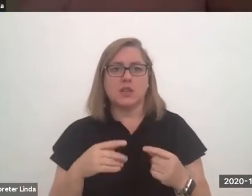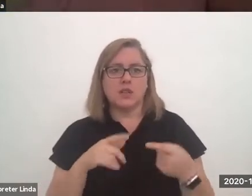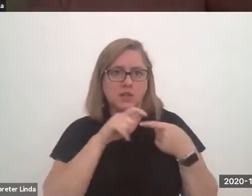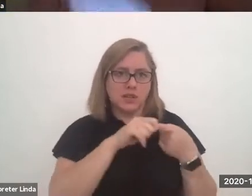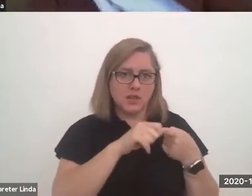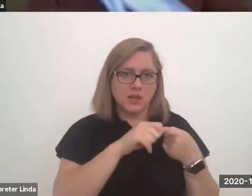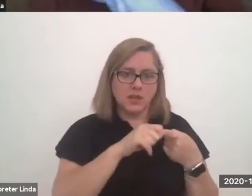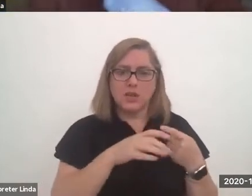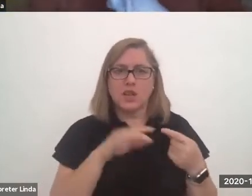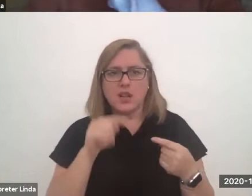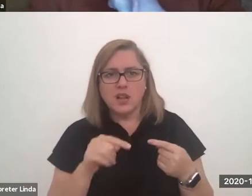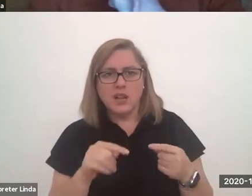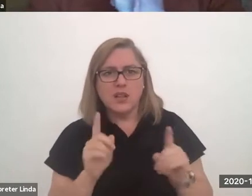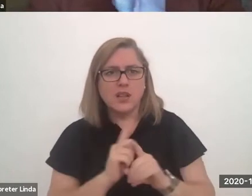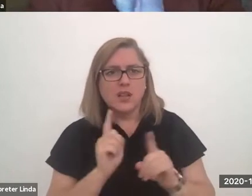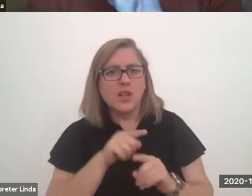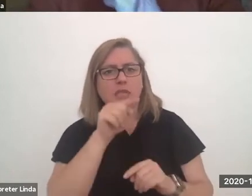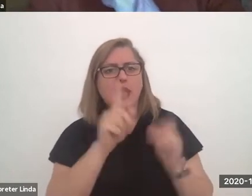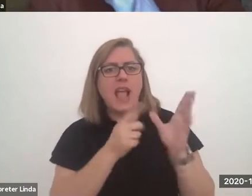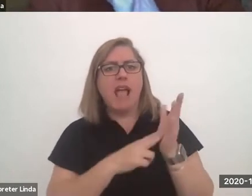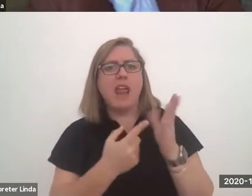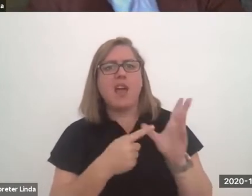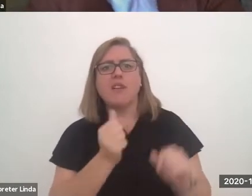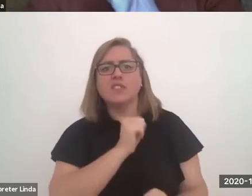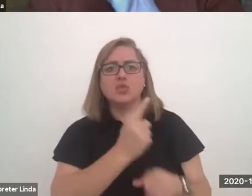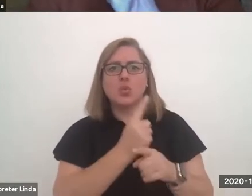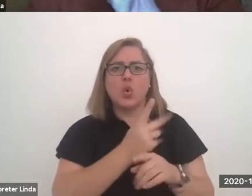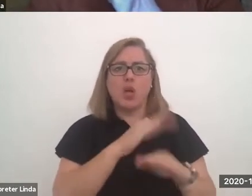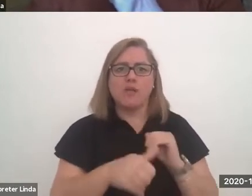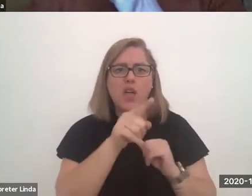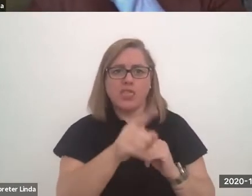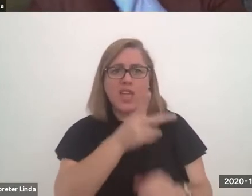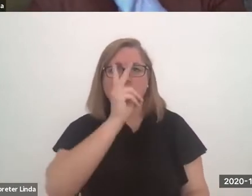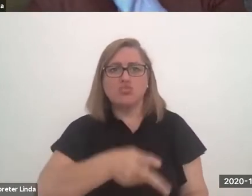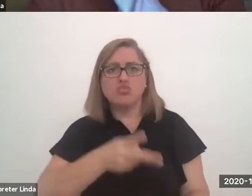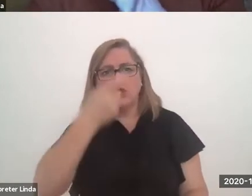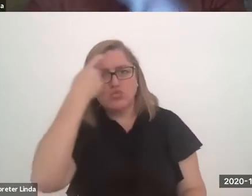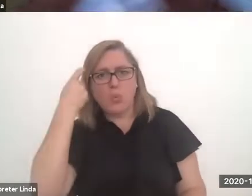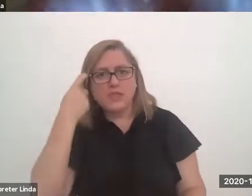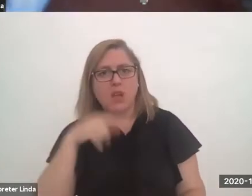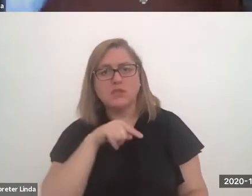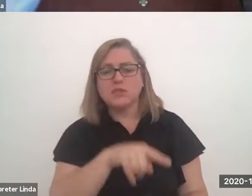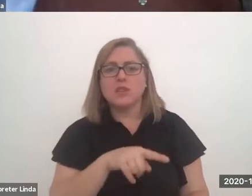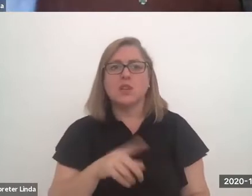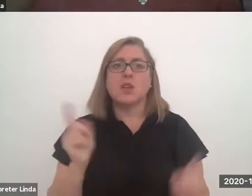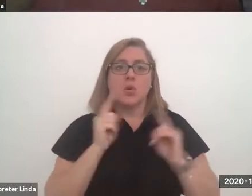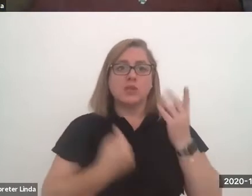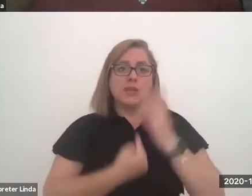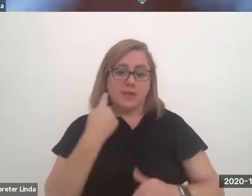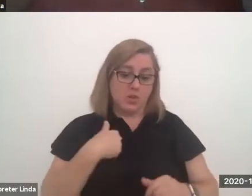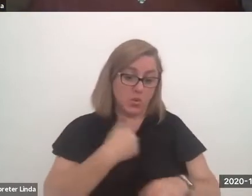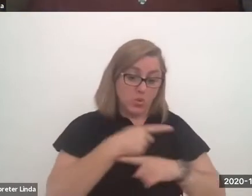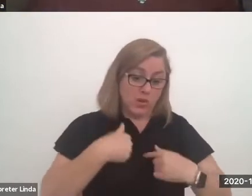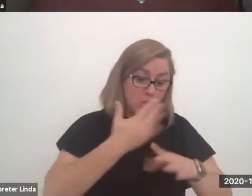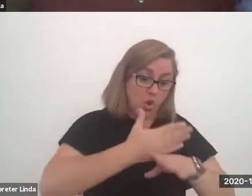one hand, and I think I touched on it earlier when she talked about being re-traumatized. On one hand, we're doing our work and,